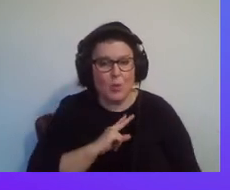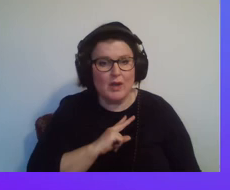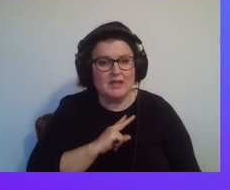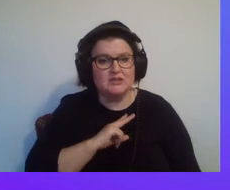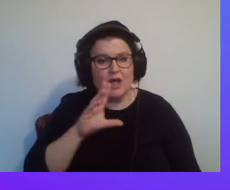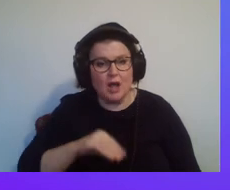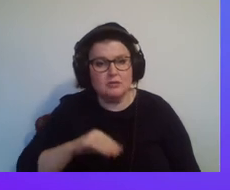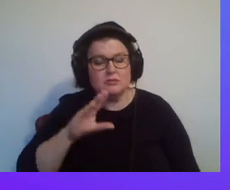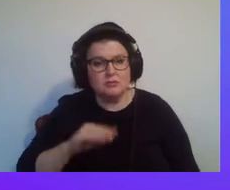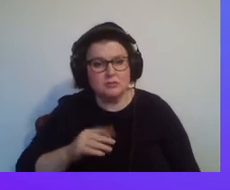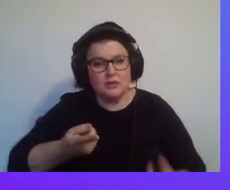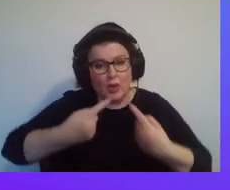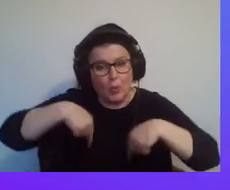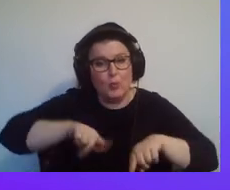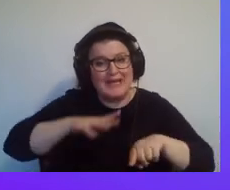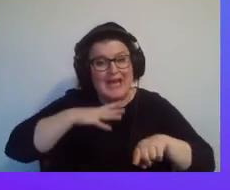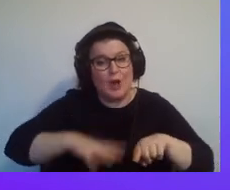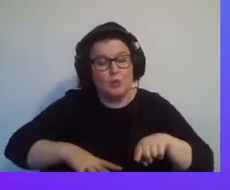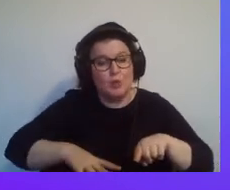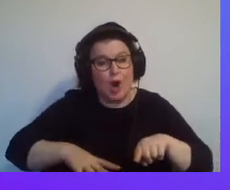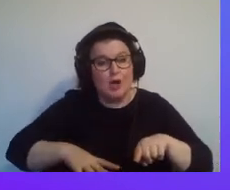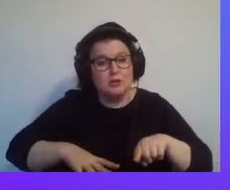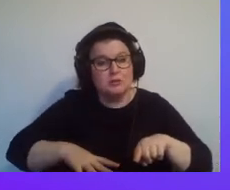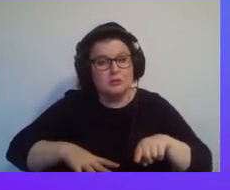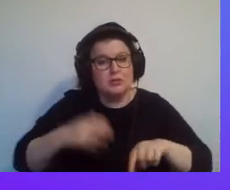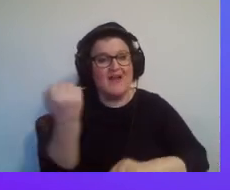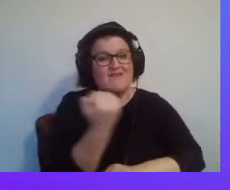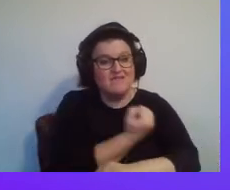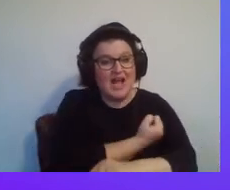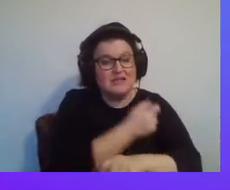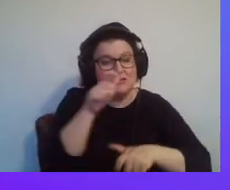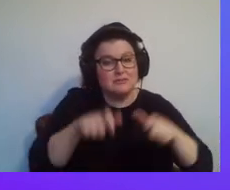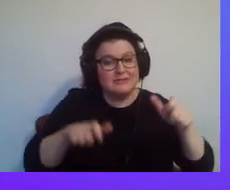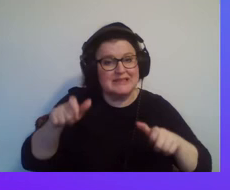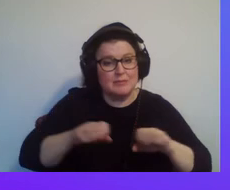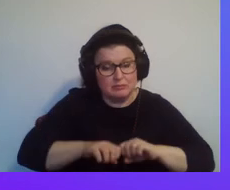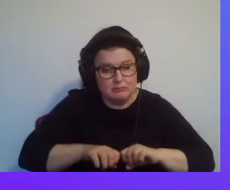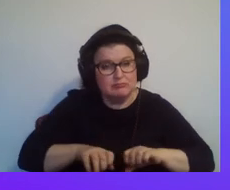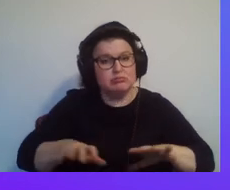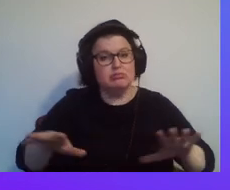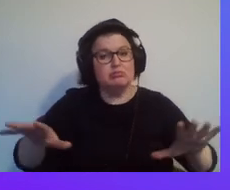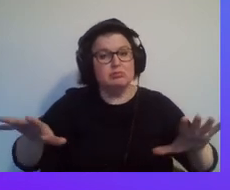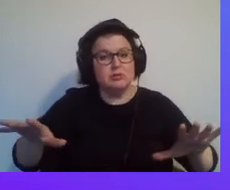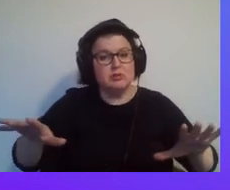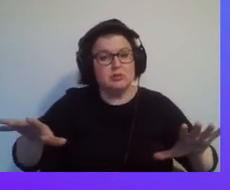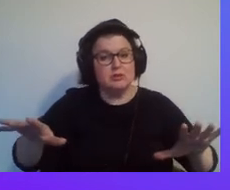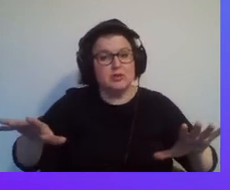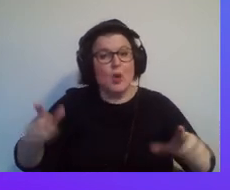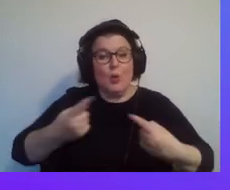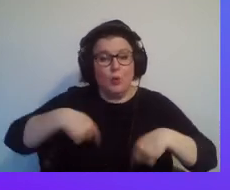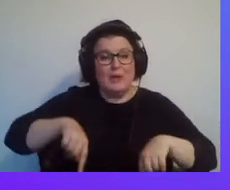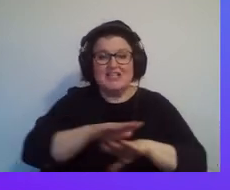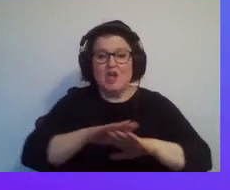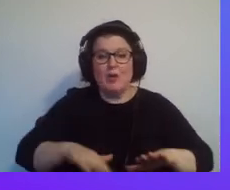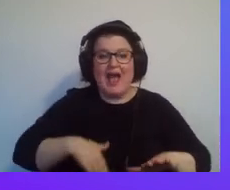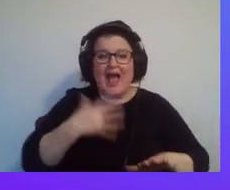What we want is vaccine insert. Our limitation is the amount, which is why we've had to prioritise our